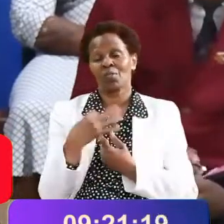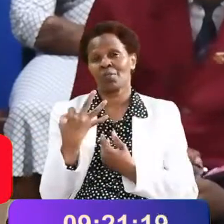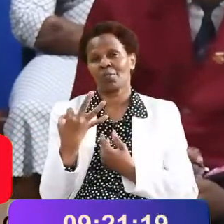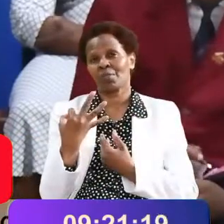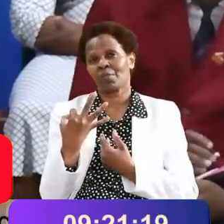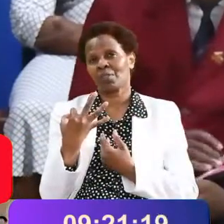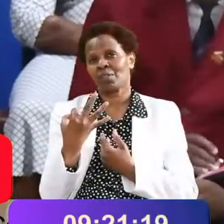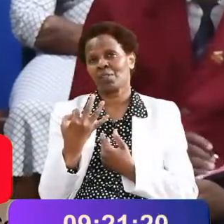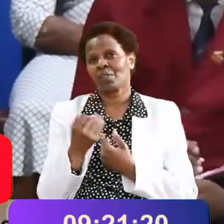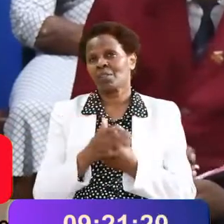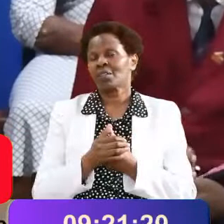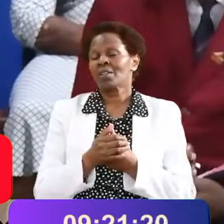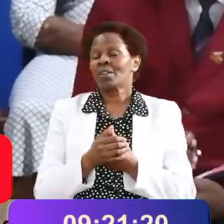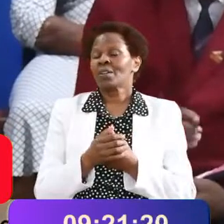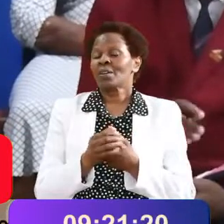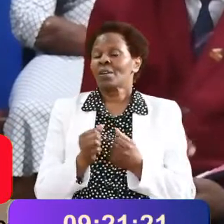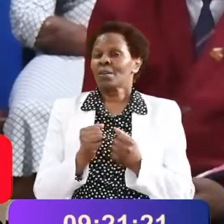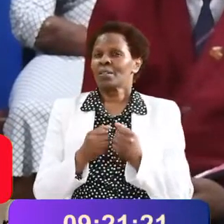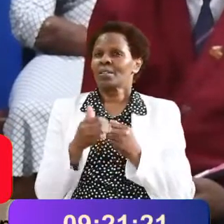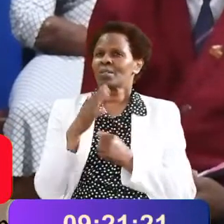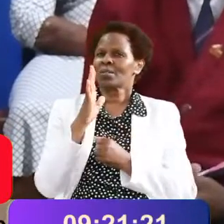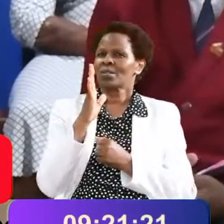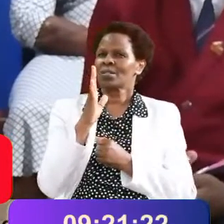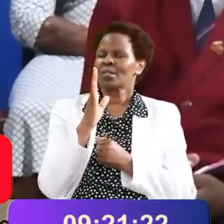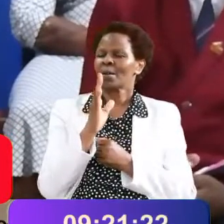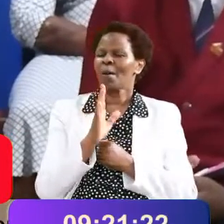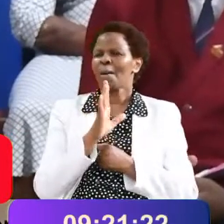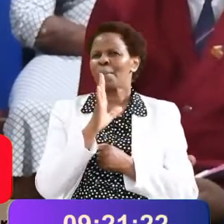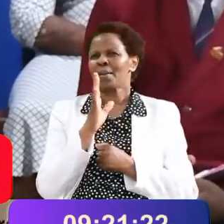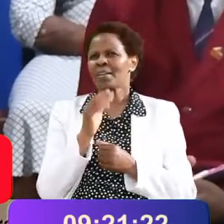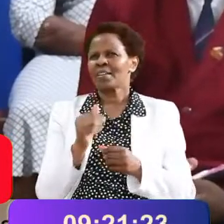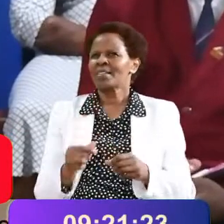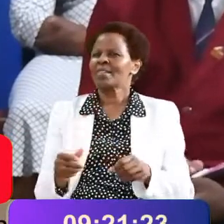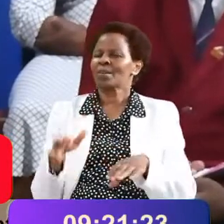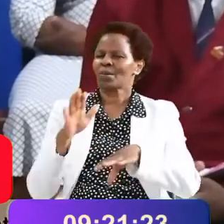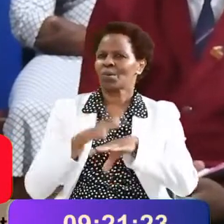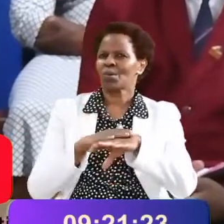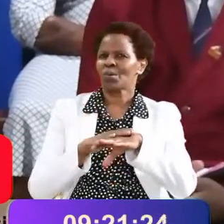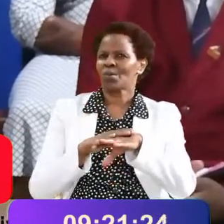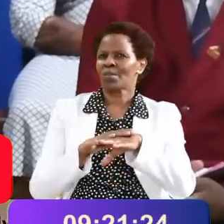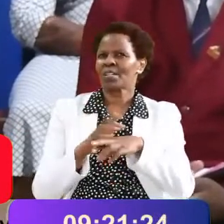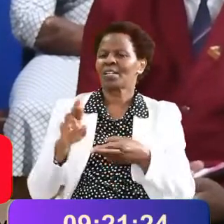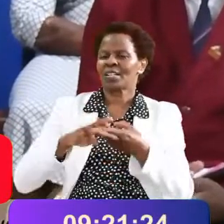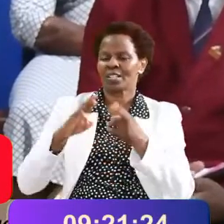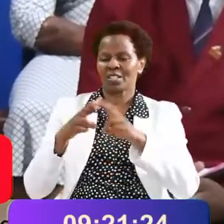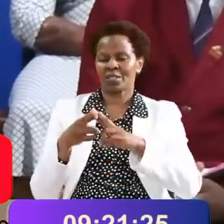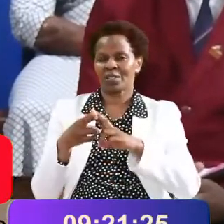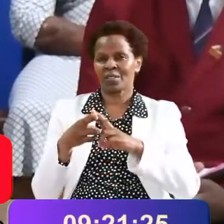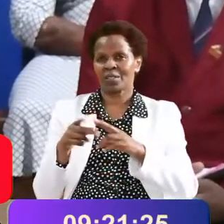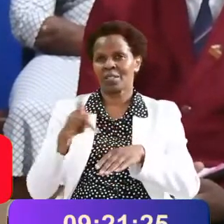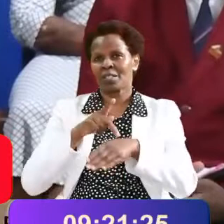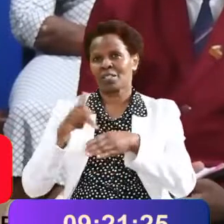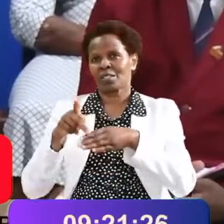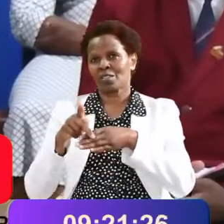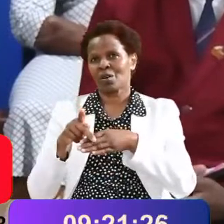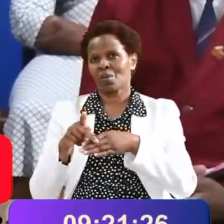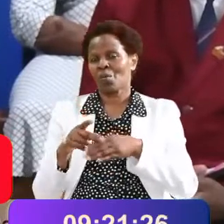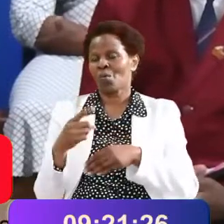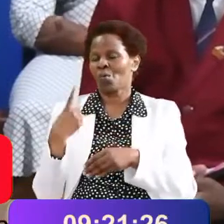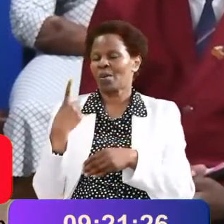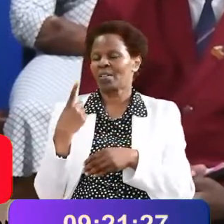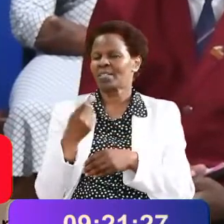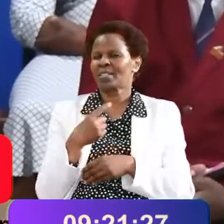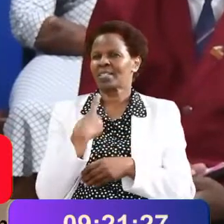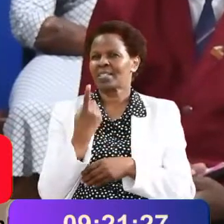that godliness means keeping the right company. In Psalms chapter 1 and verse 1, the Bible says that blessed is the man who